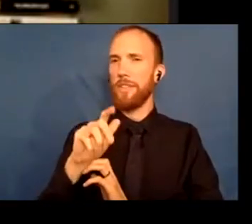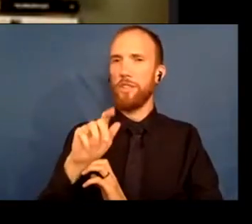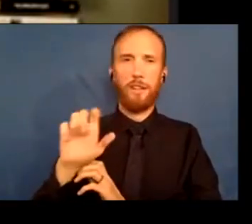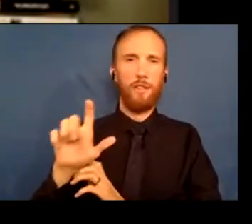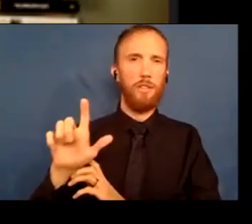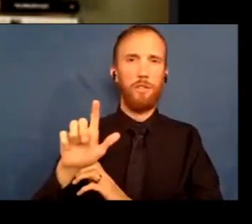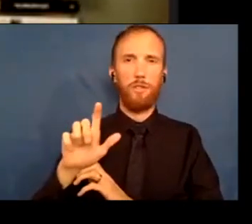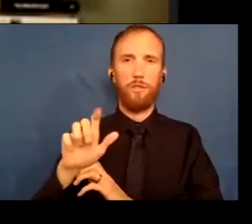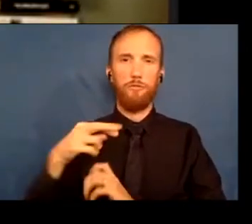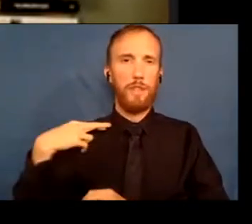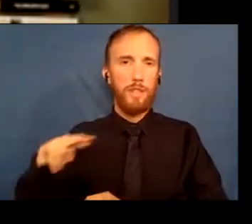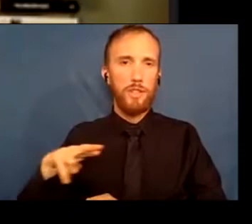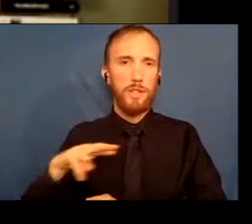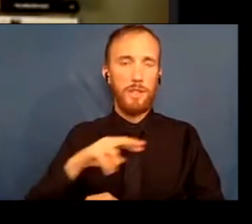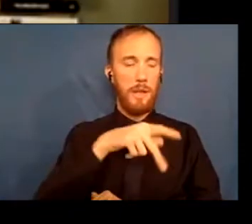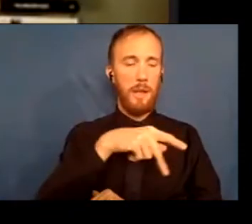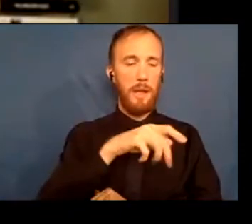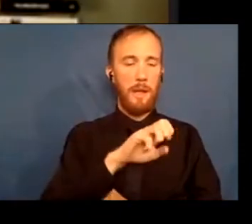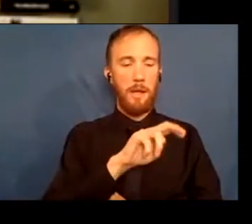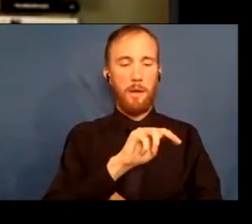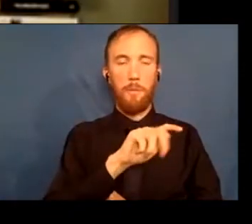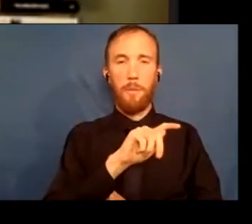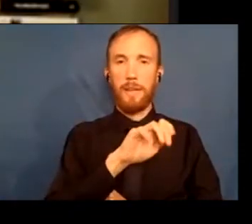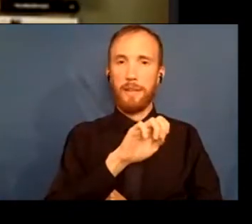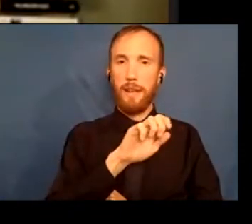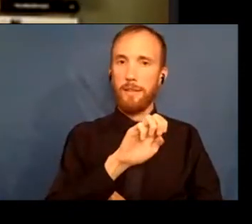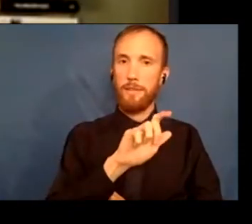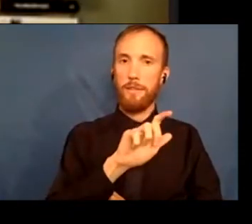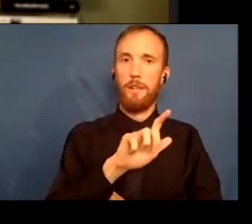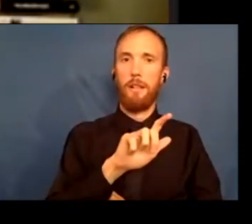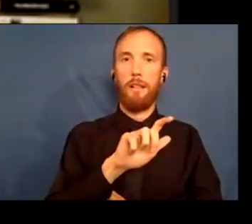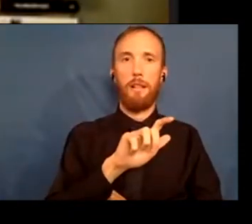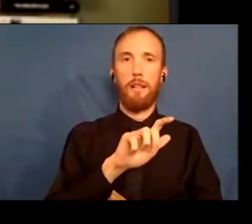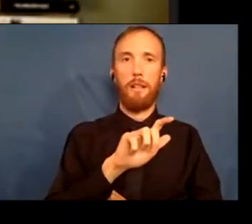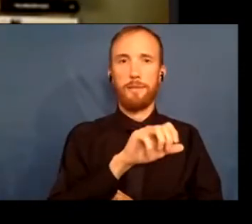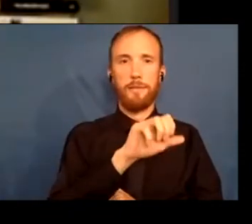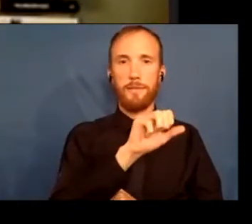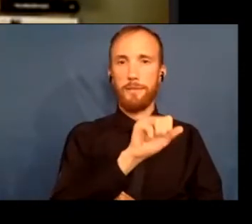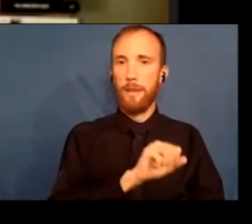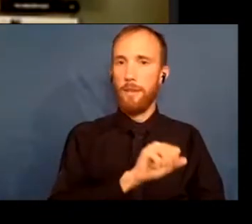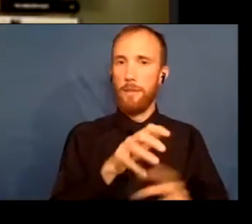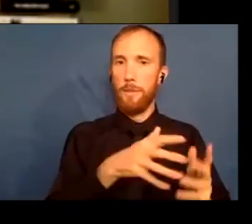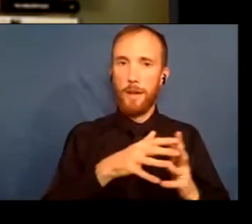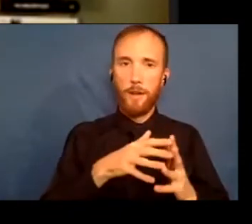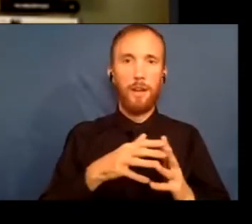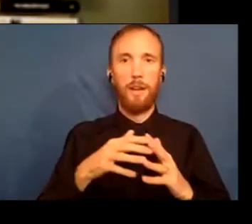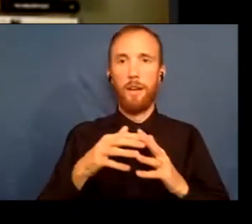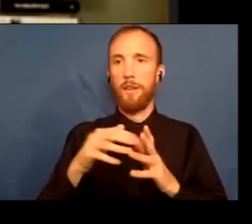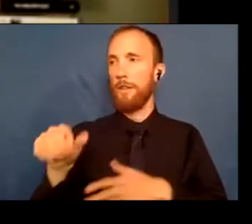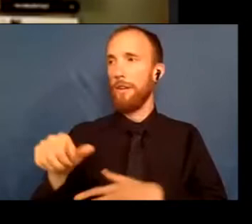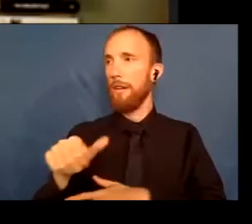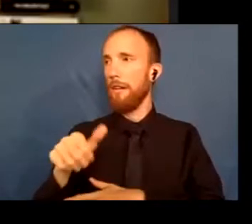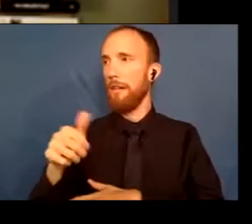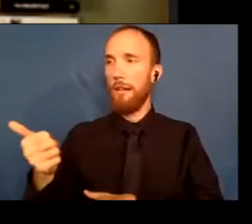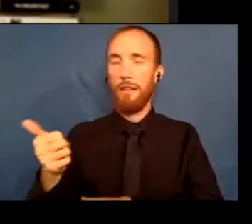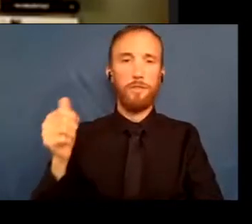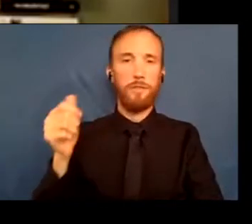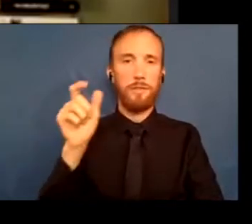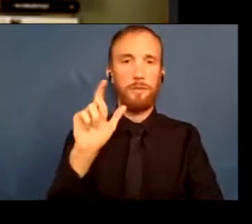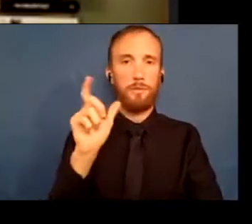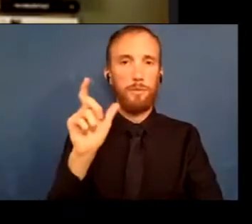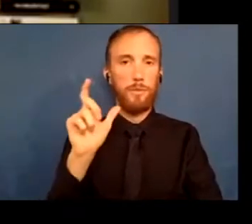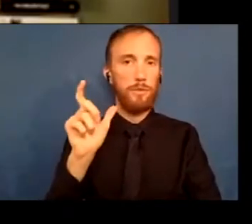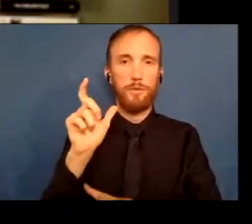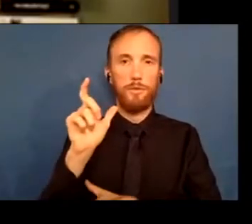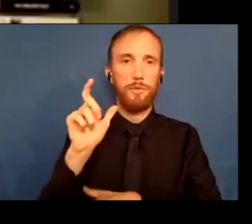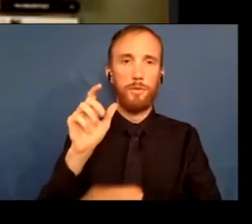in South America, or it's Tablighi Jamaat in the Muslim world, or it's the sort of madness of so-called